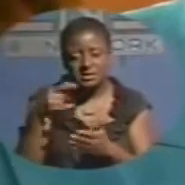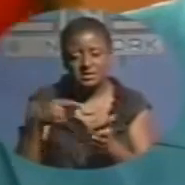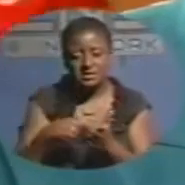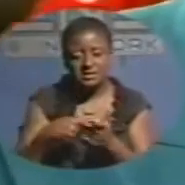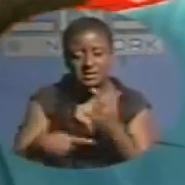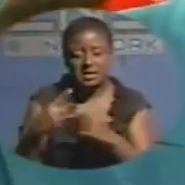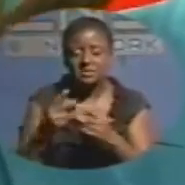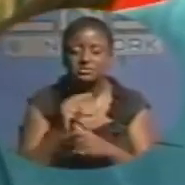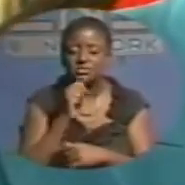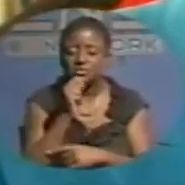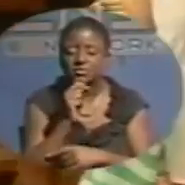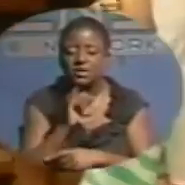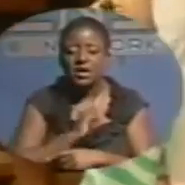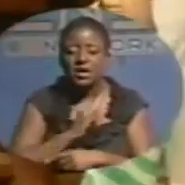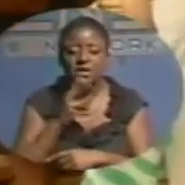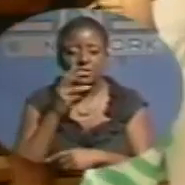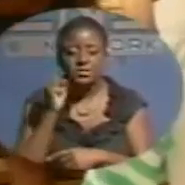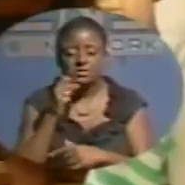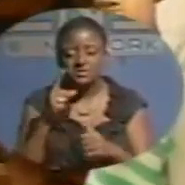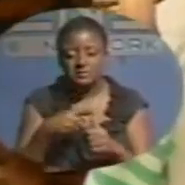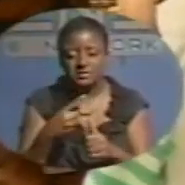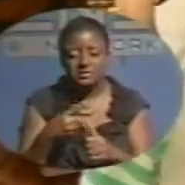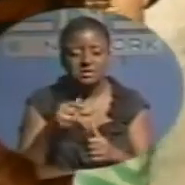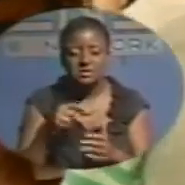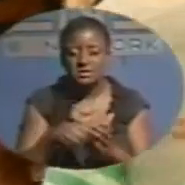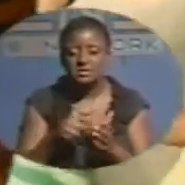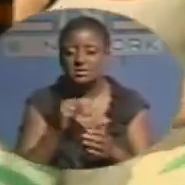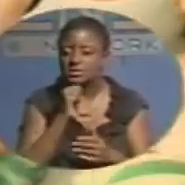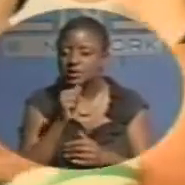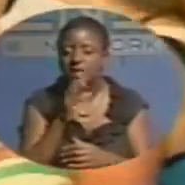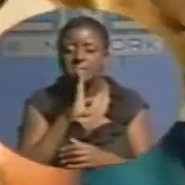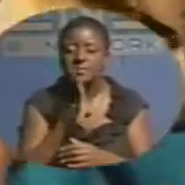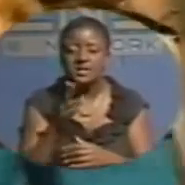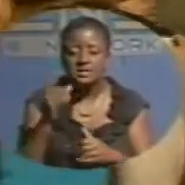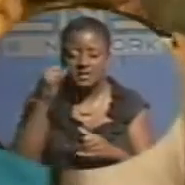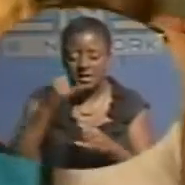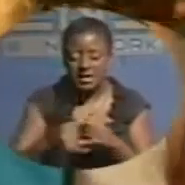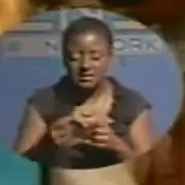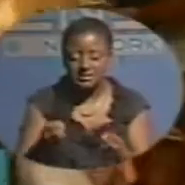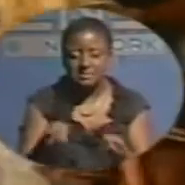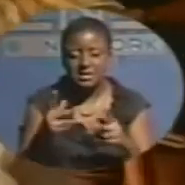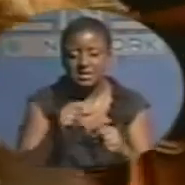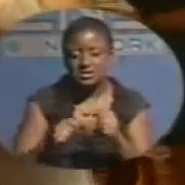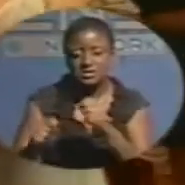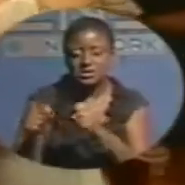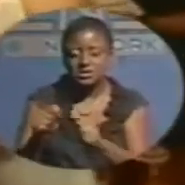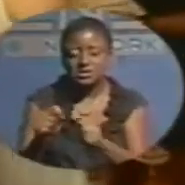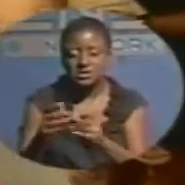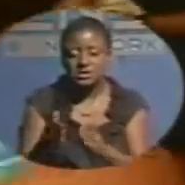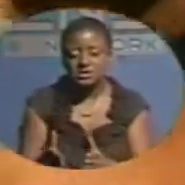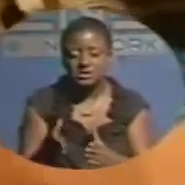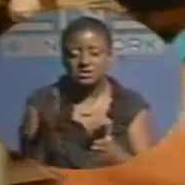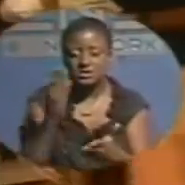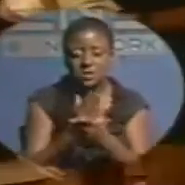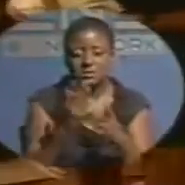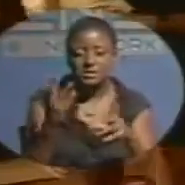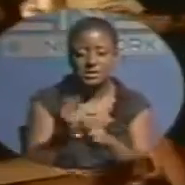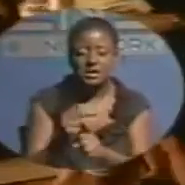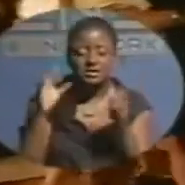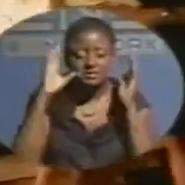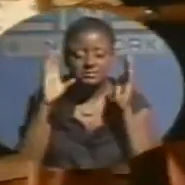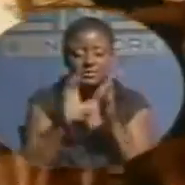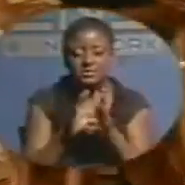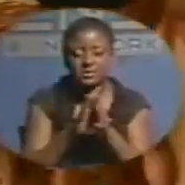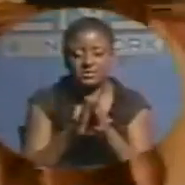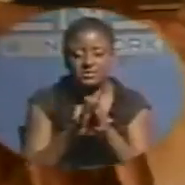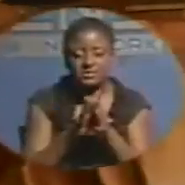was the first. I'm sure this would not be the last. Many tourists stopping by to get a photo op with the Olympic champs. It's good, but Durward don't